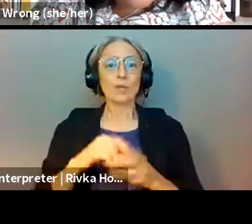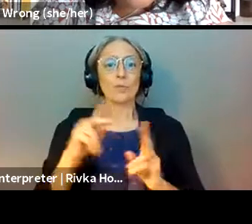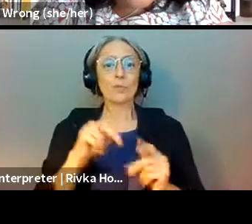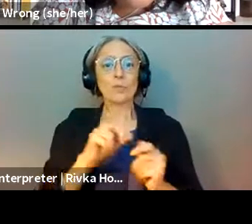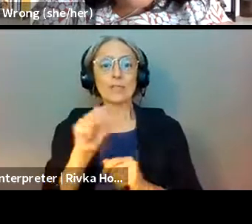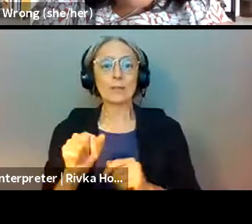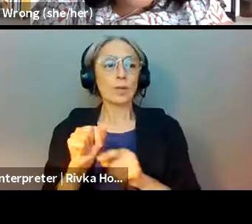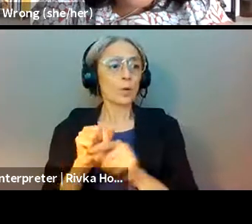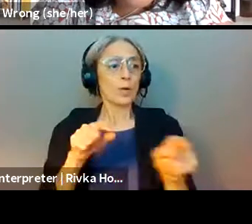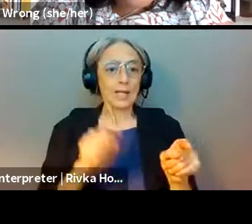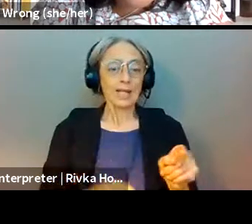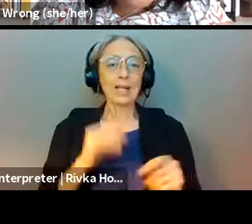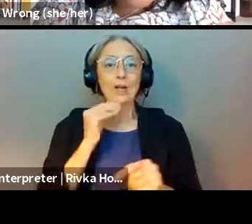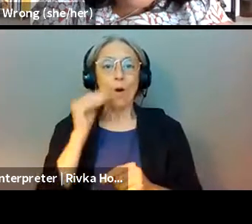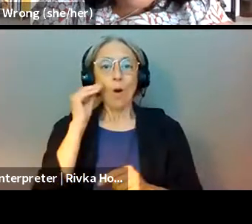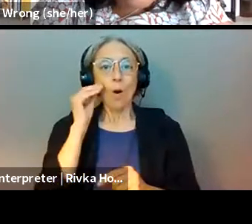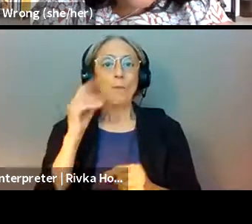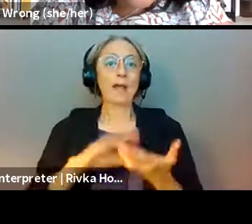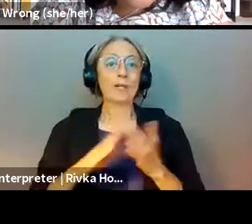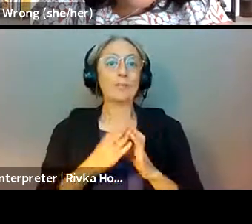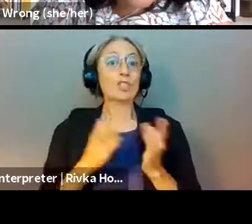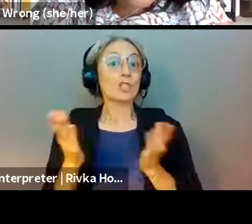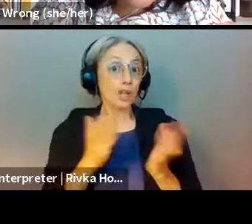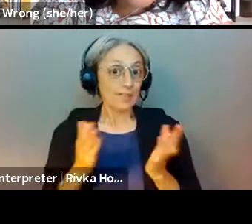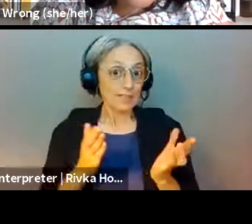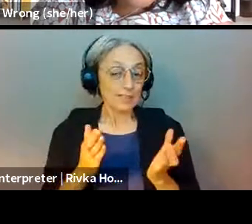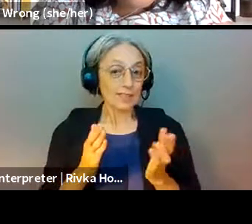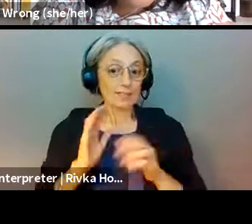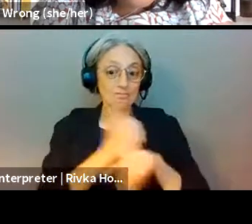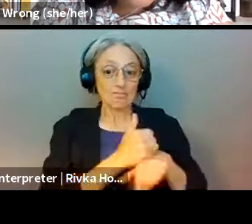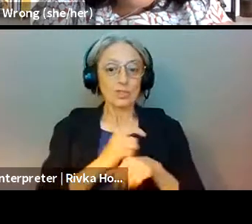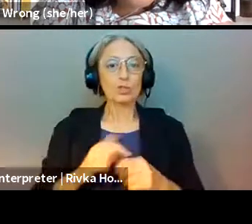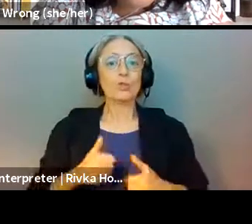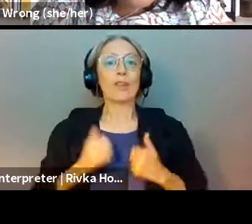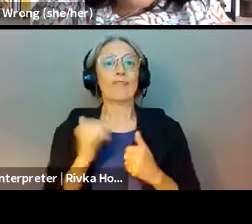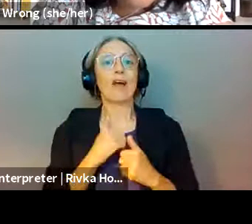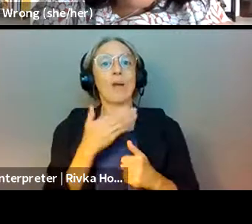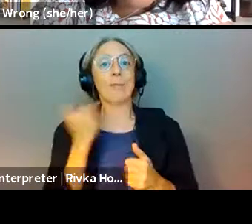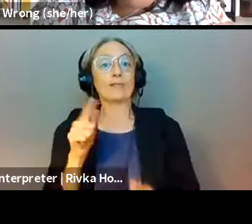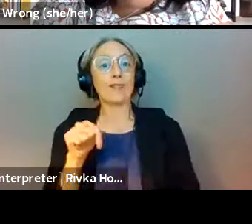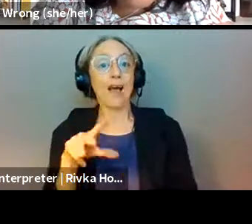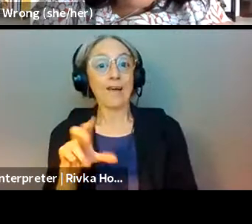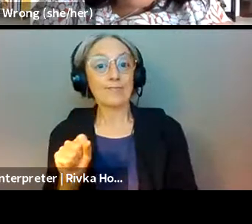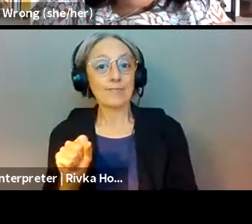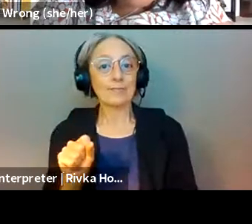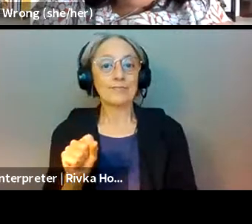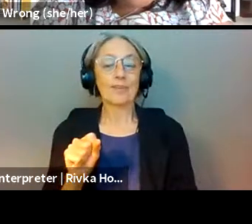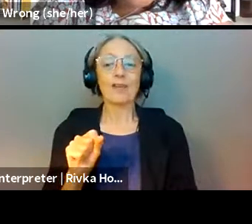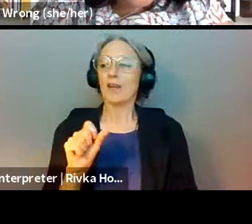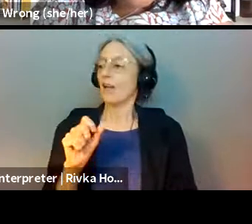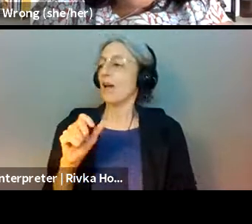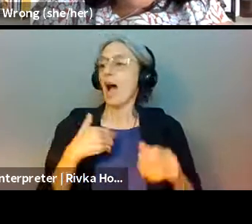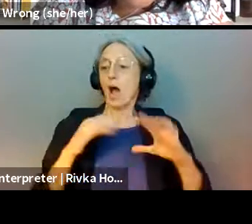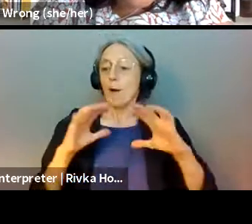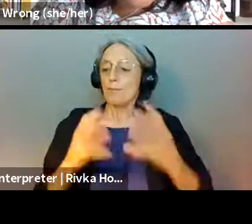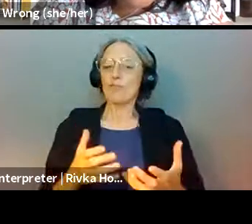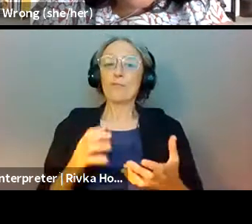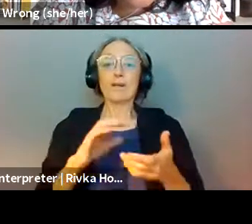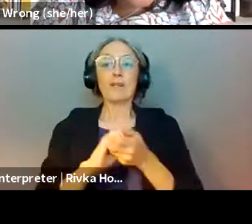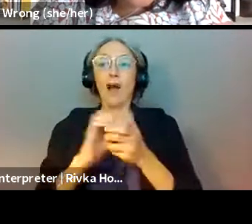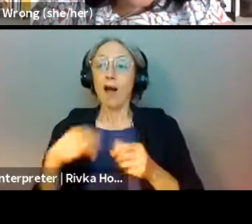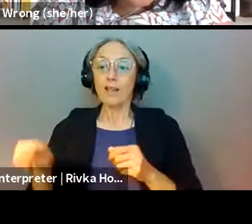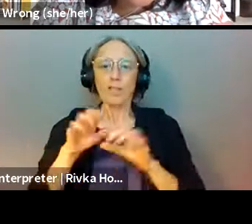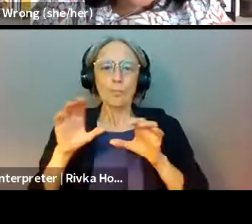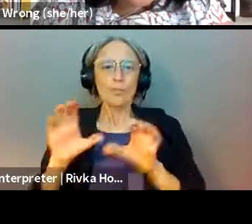need home and community-based services in order to live our best lives. As our movement colleagues are pushing for critical